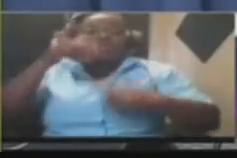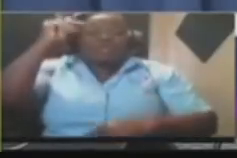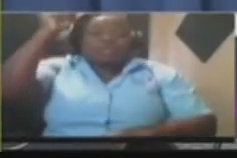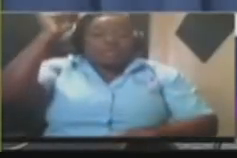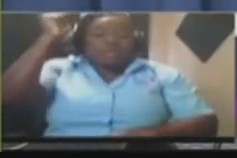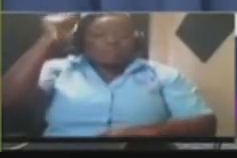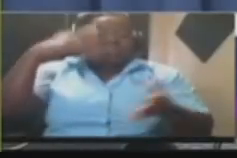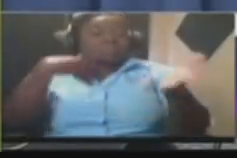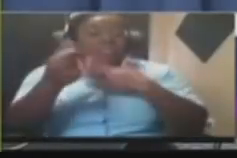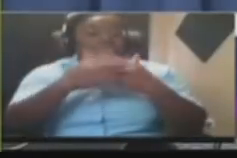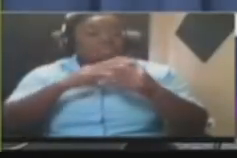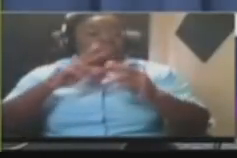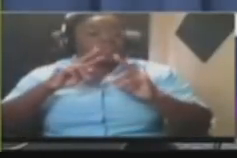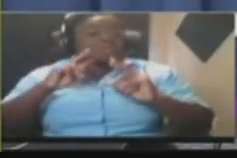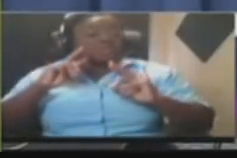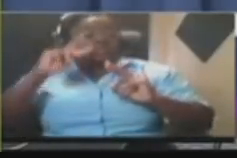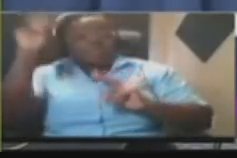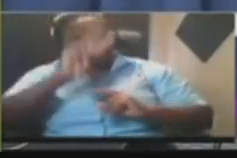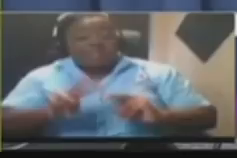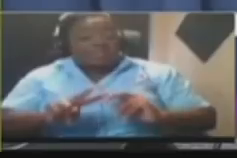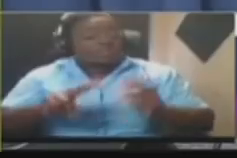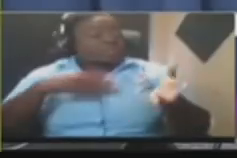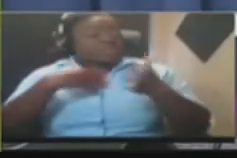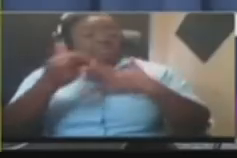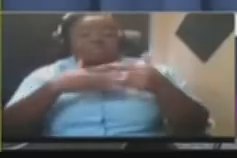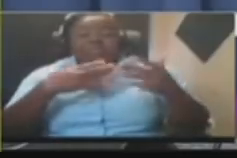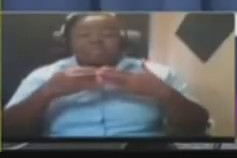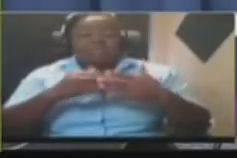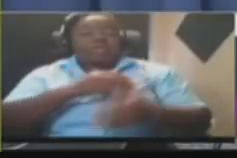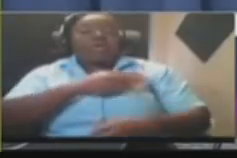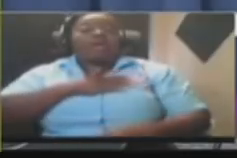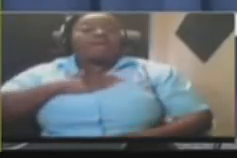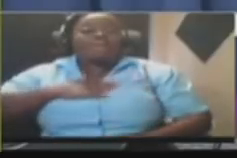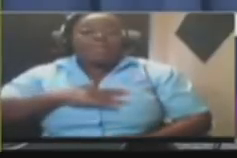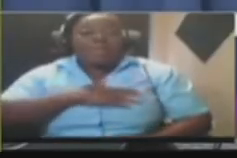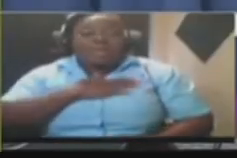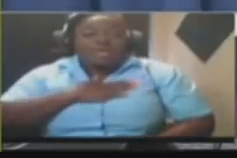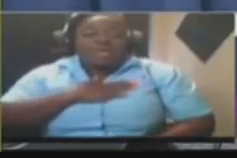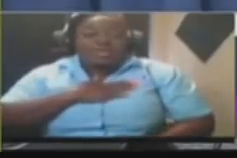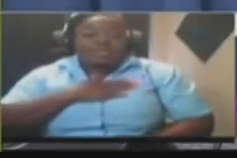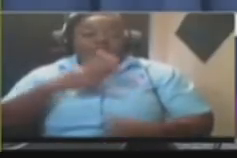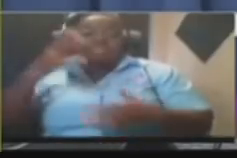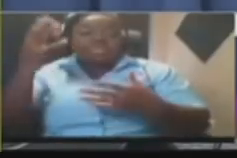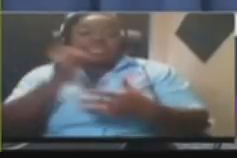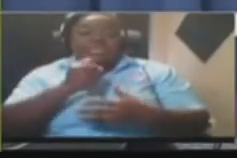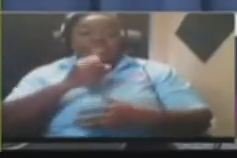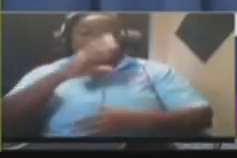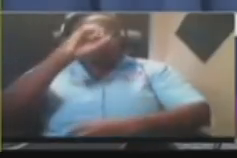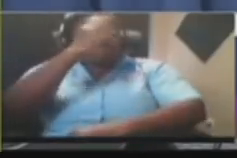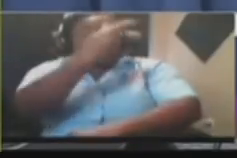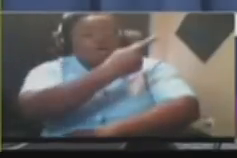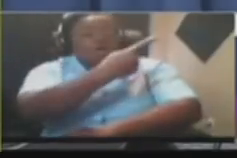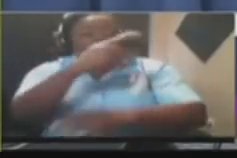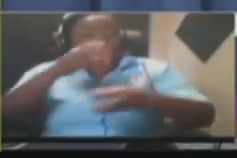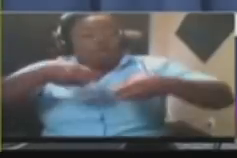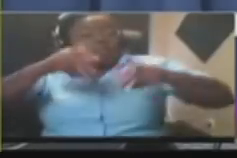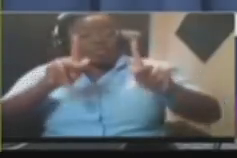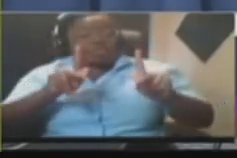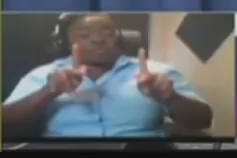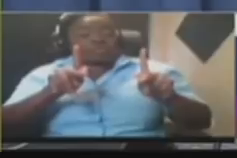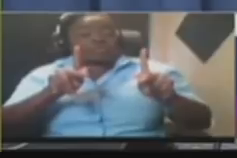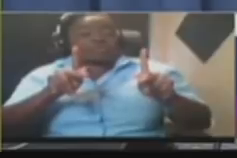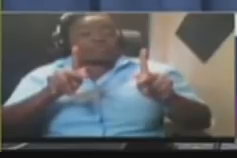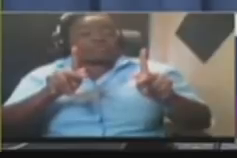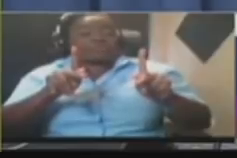are Venezuelan or whatever, please take the opportunity when it is presented to